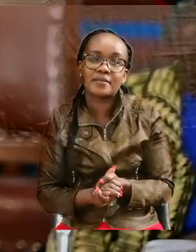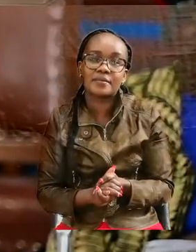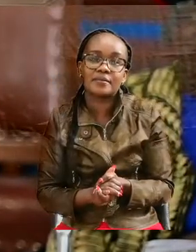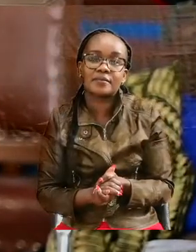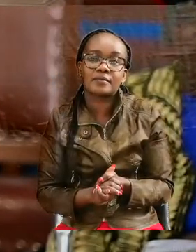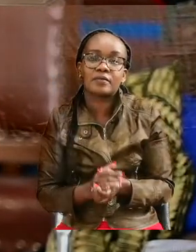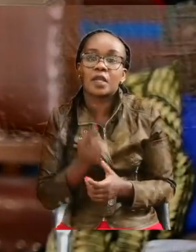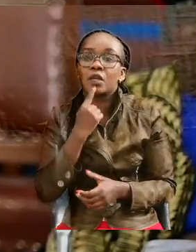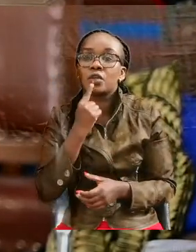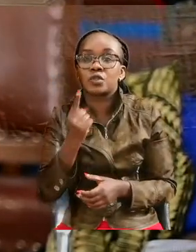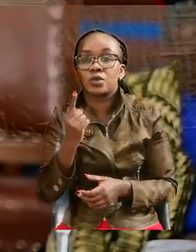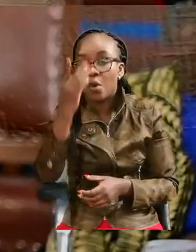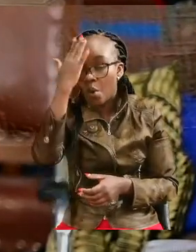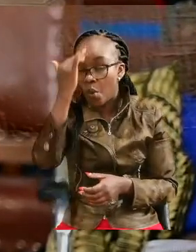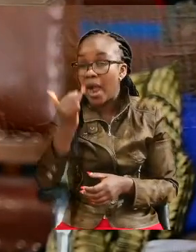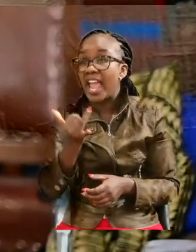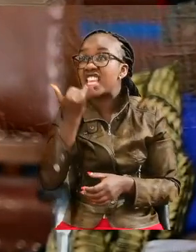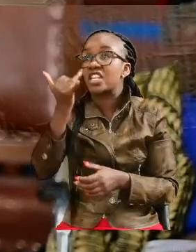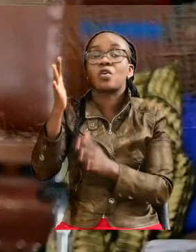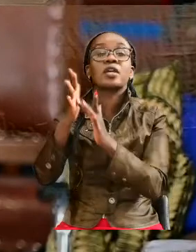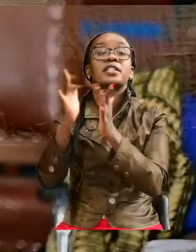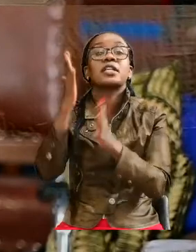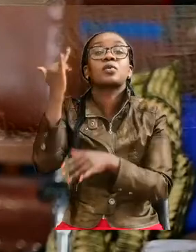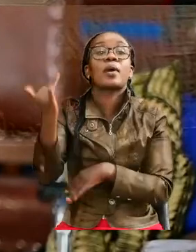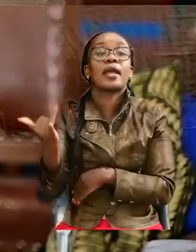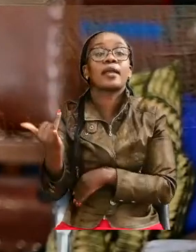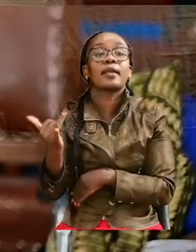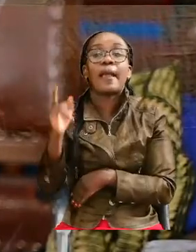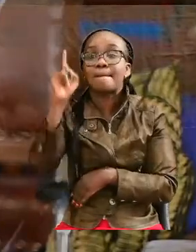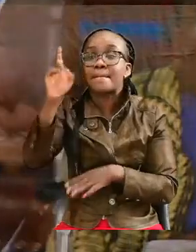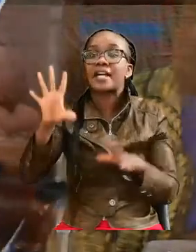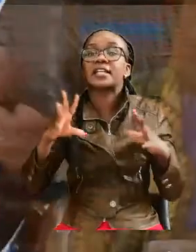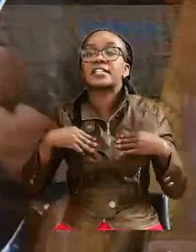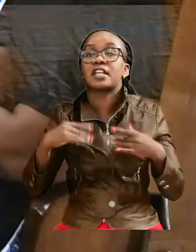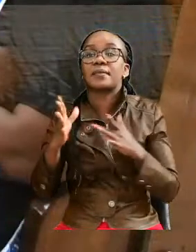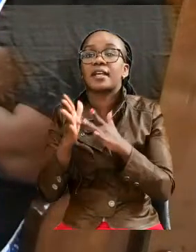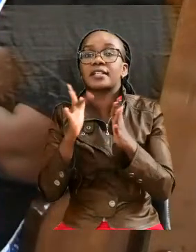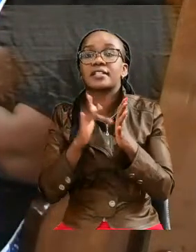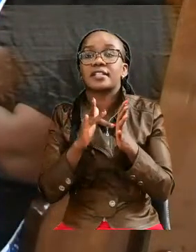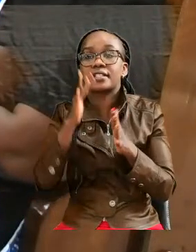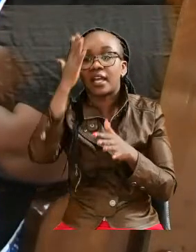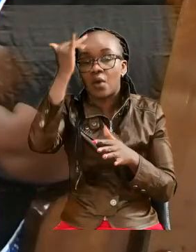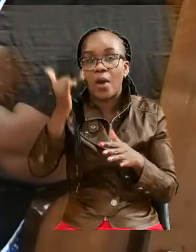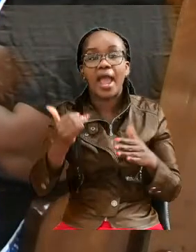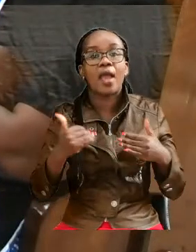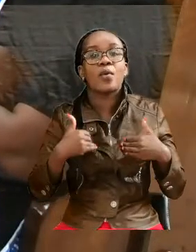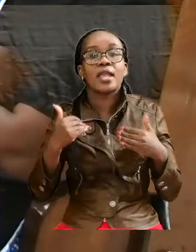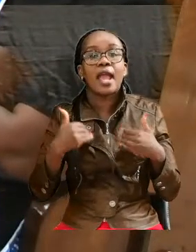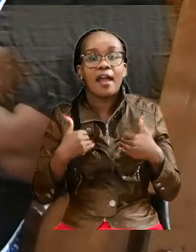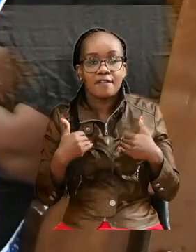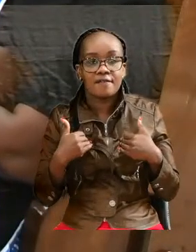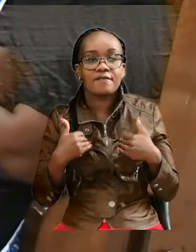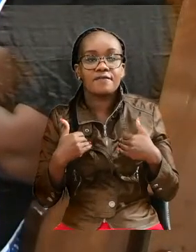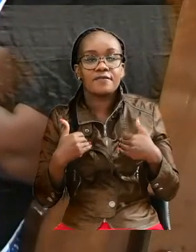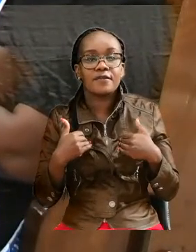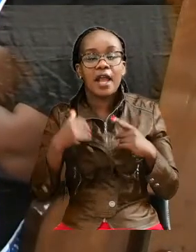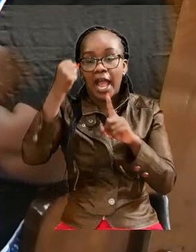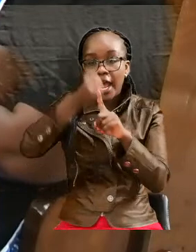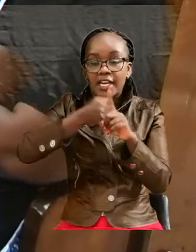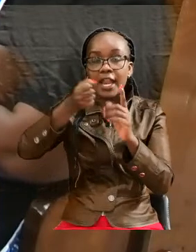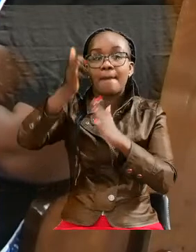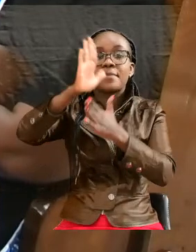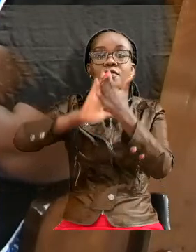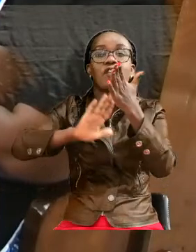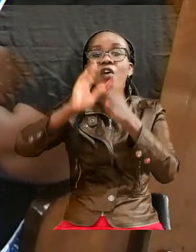So why do we deny him? We should accept him so that we have an advocate before